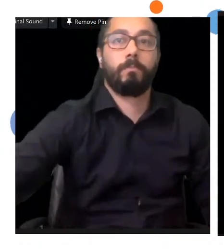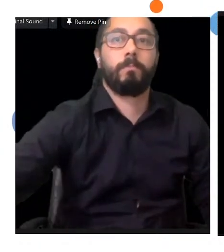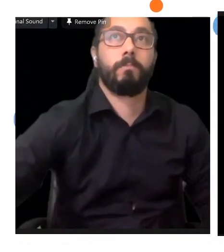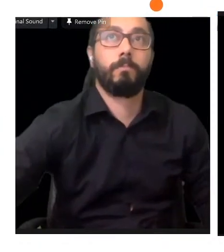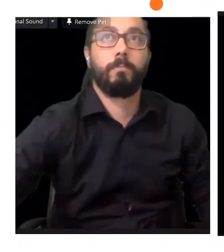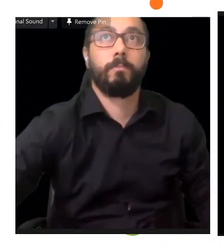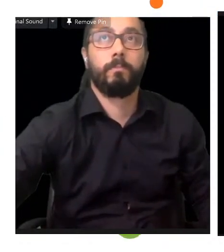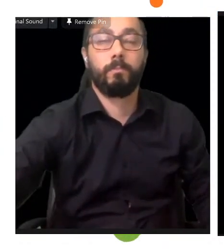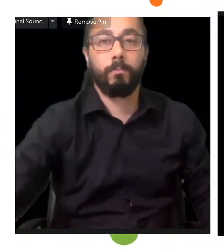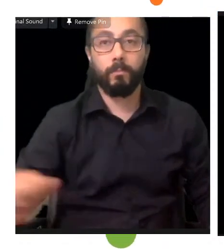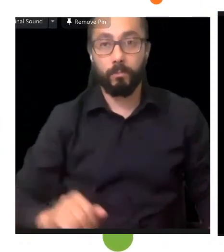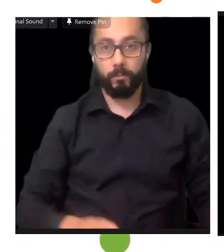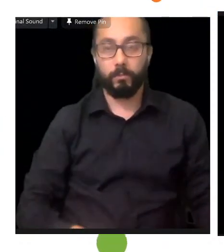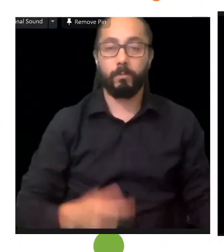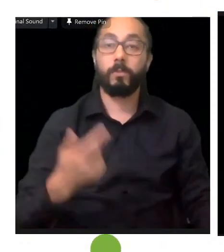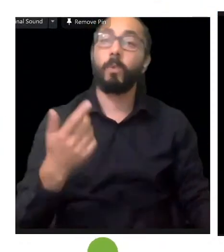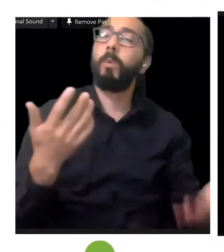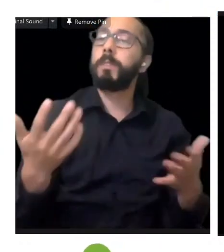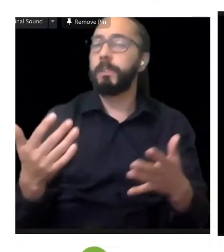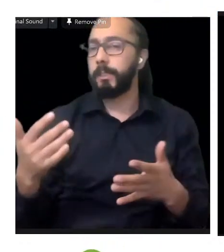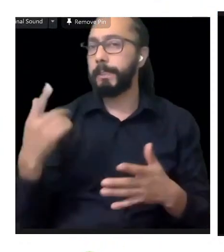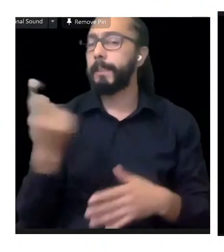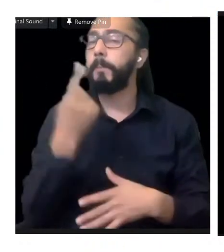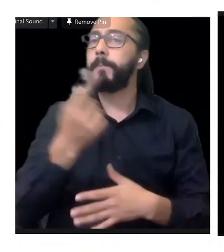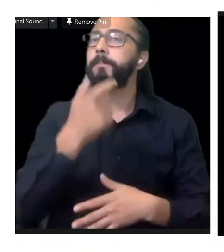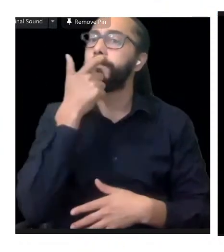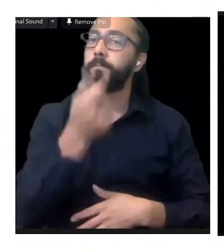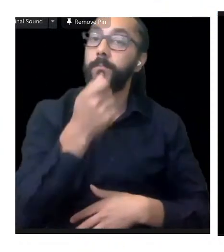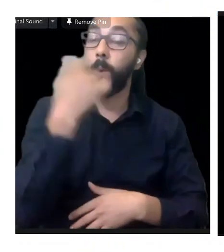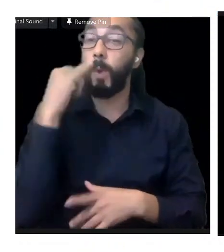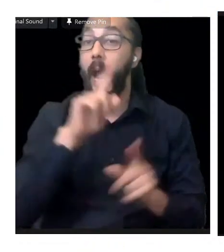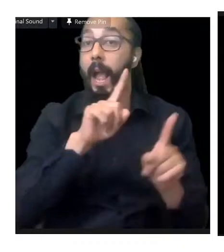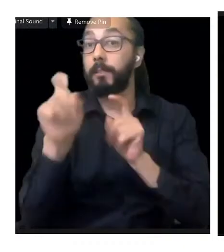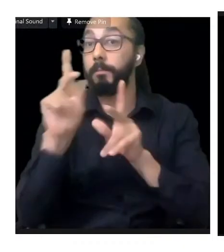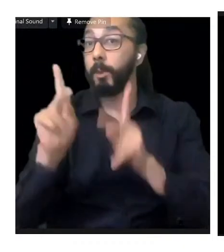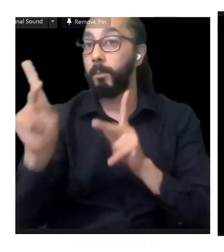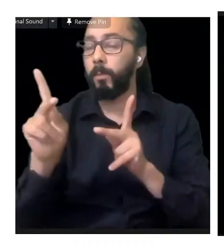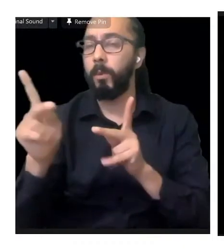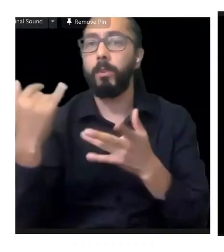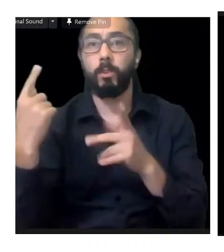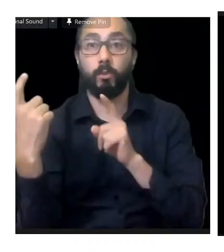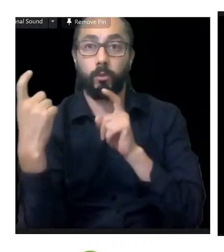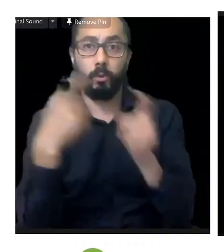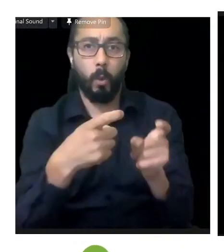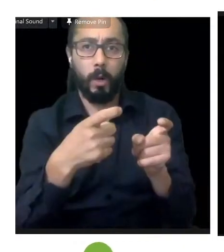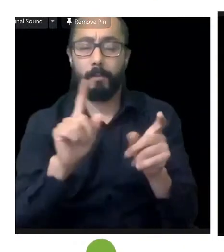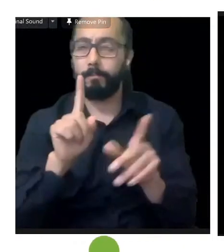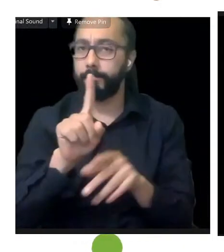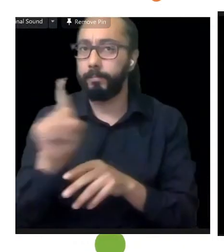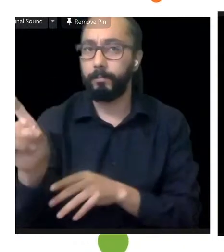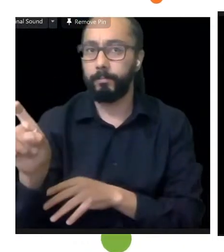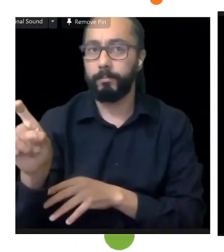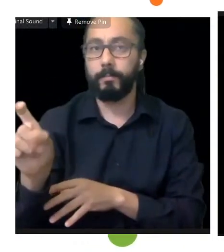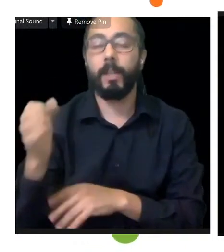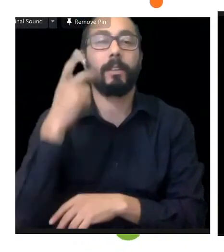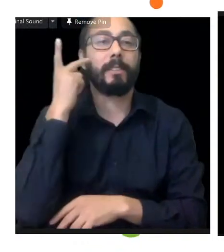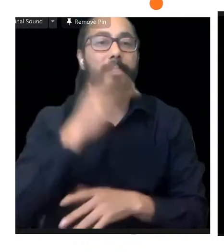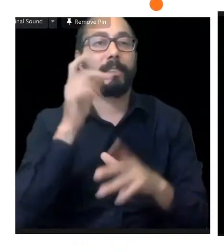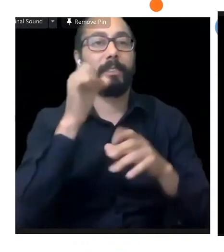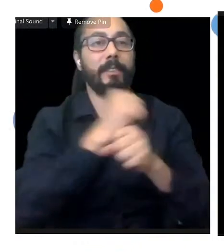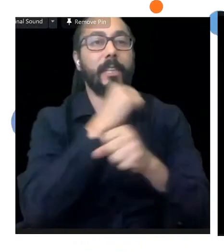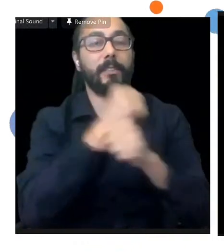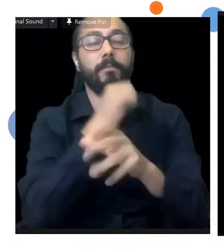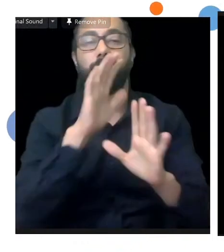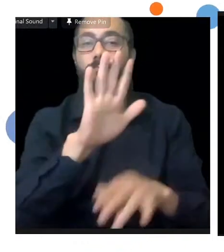donating to cultural organizations, you can see that 43%, or about 4 out of every 10 reported to have donated